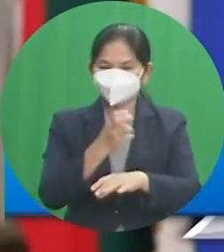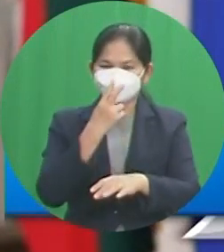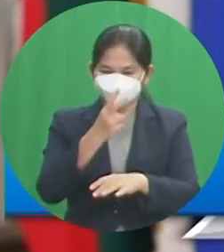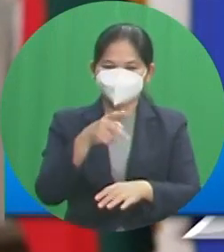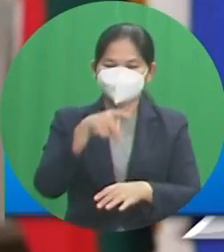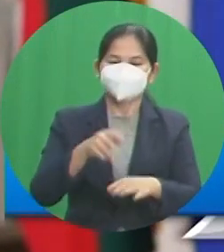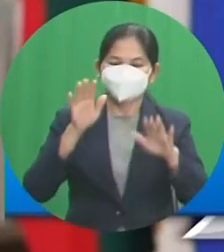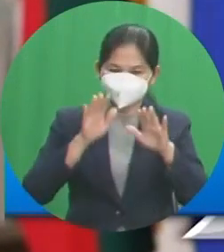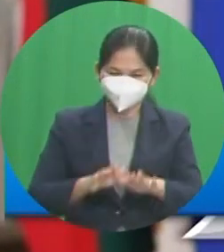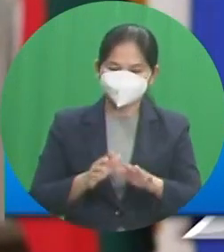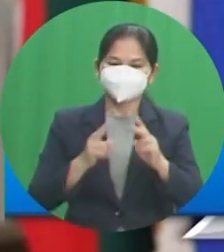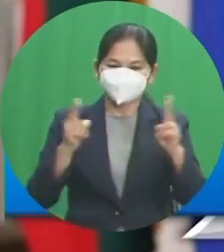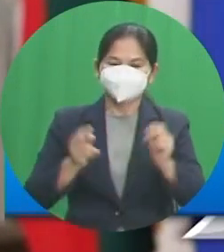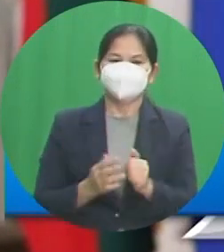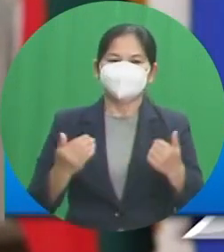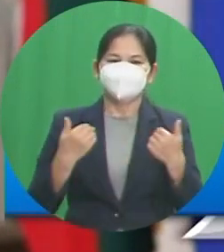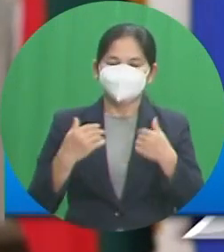Frogtech